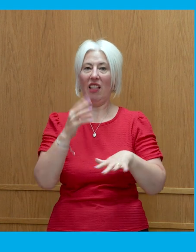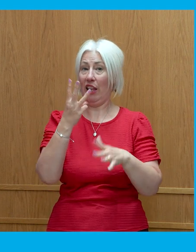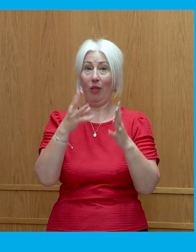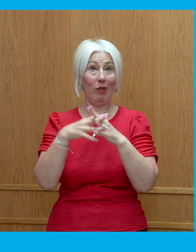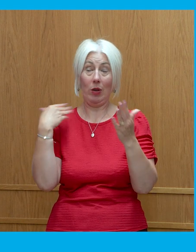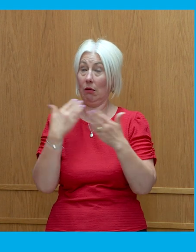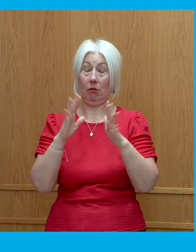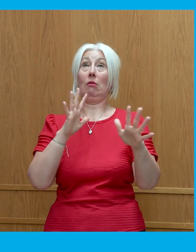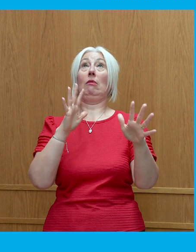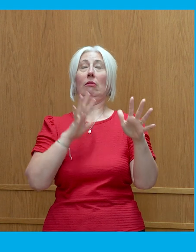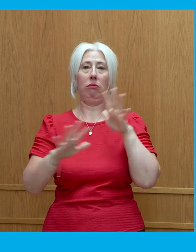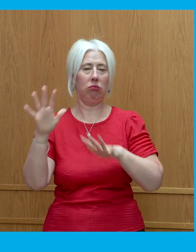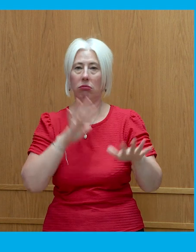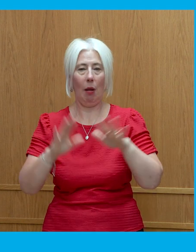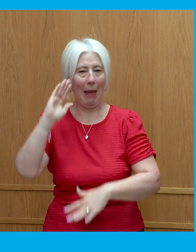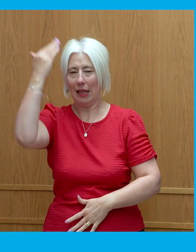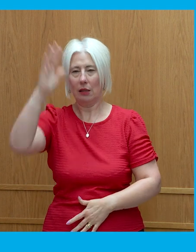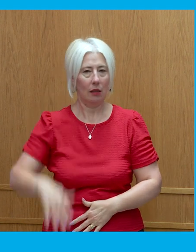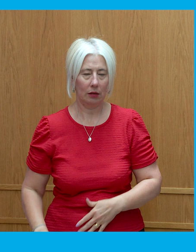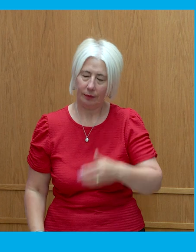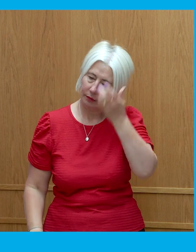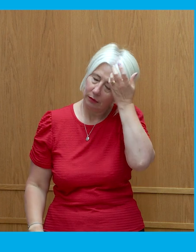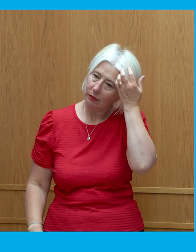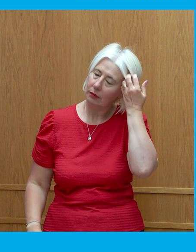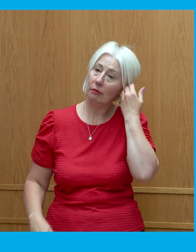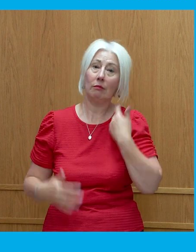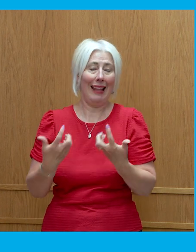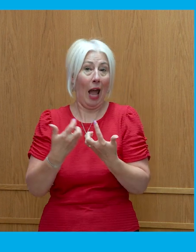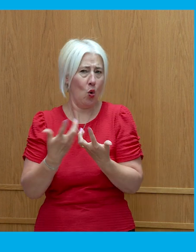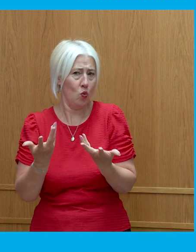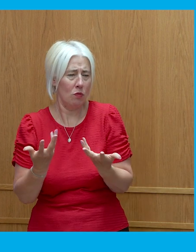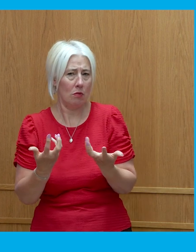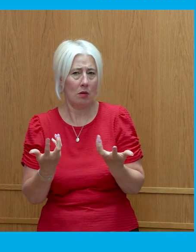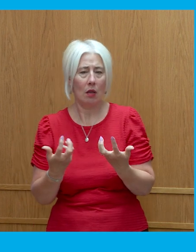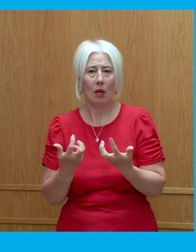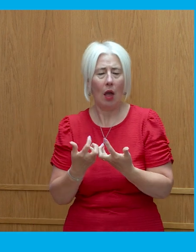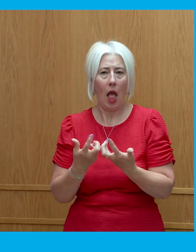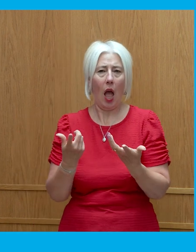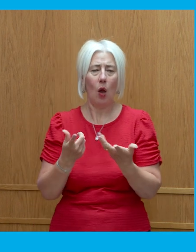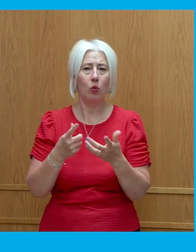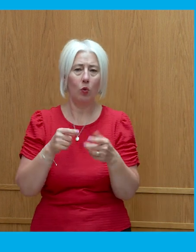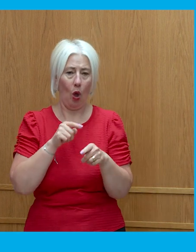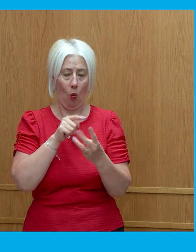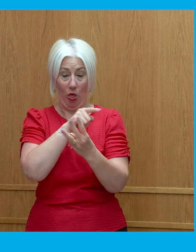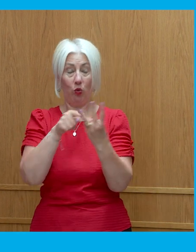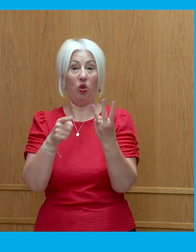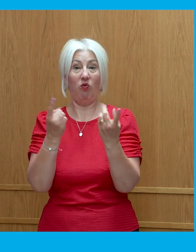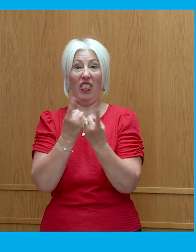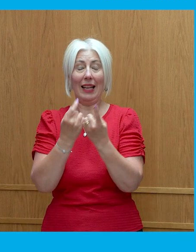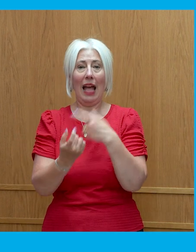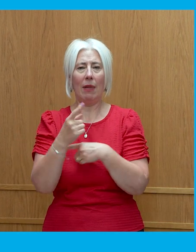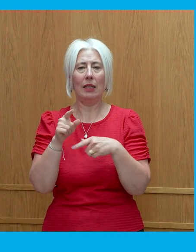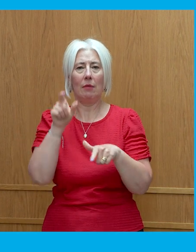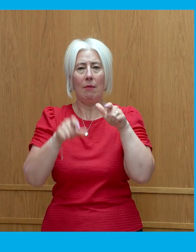whatever it was. It's nuts. And how? I mean, how do those events change people's perception of the